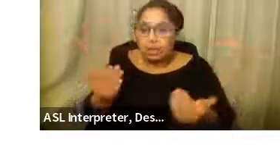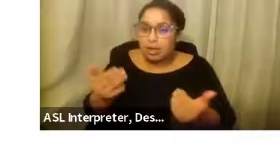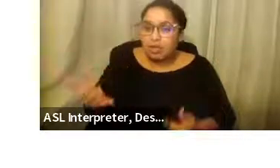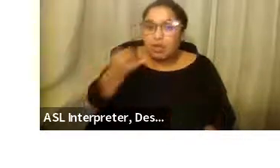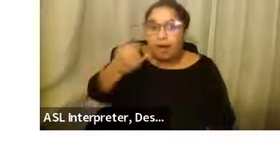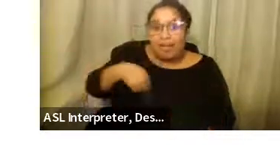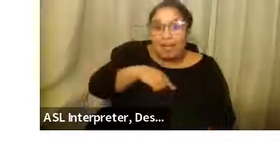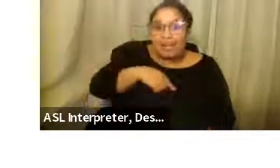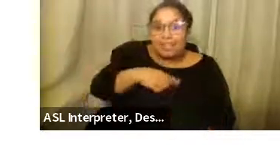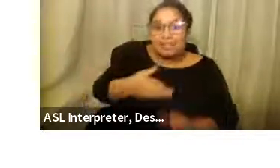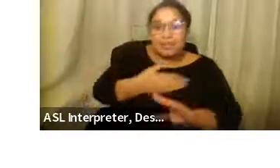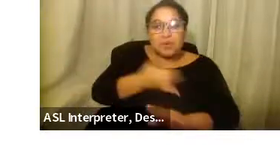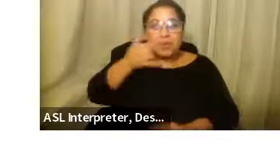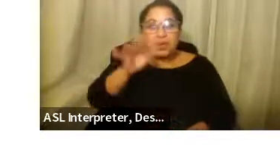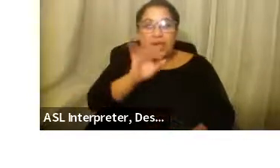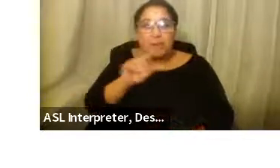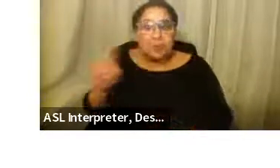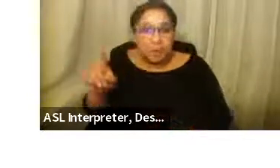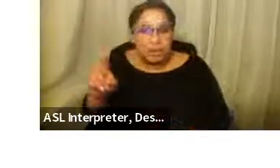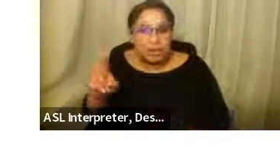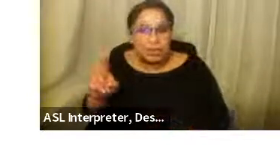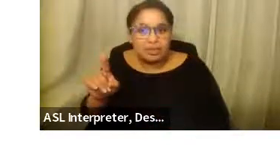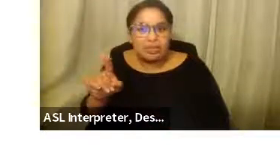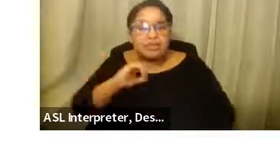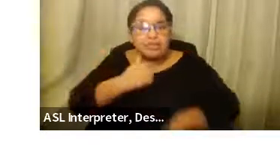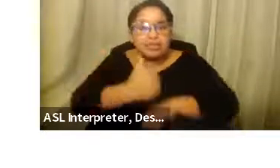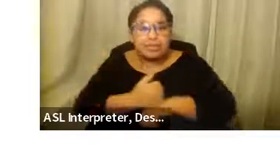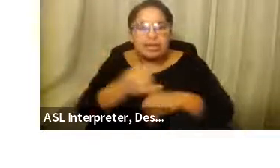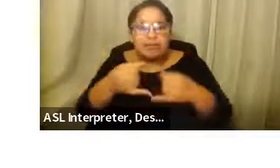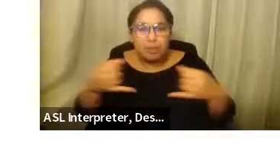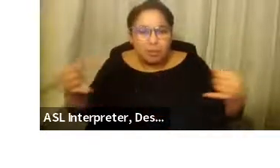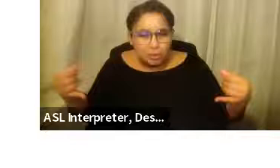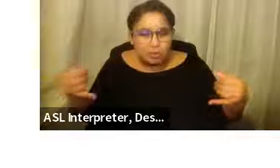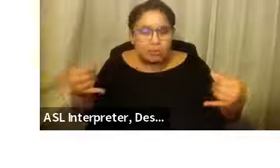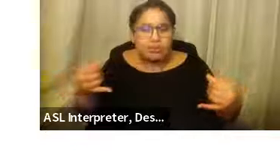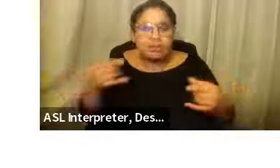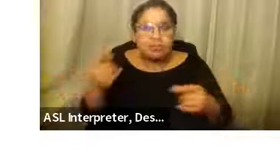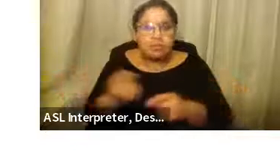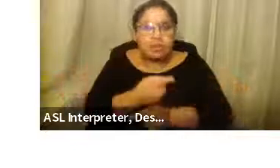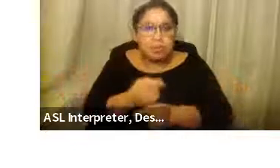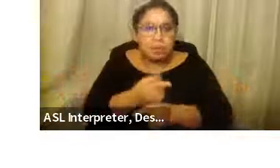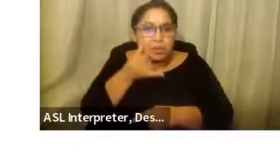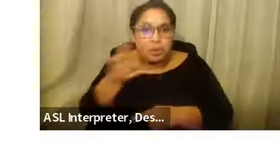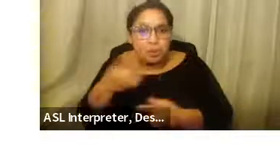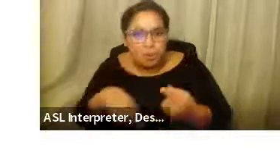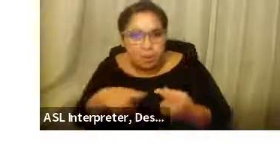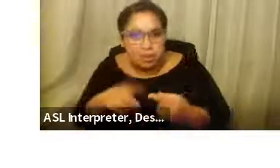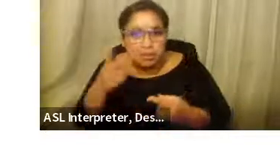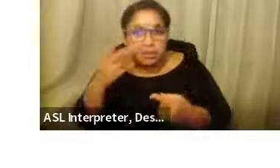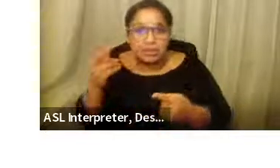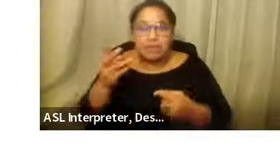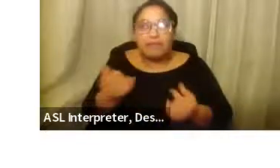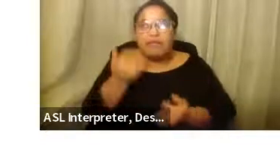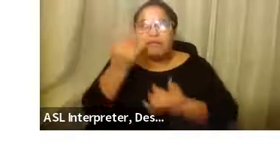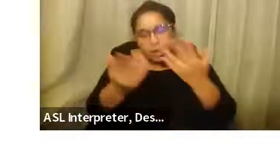calling 911 first, and kind of help set parameters about when it's appropriate to call. Of course, if you see fire and smoke,